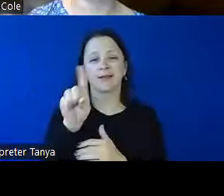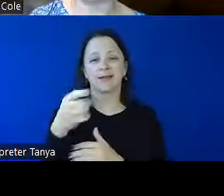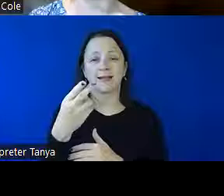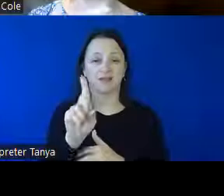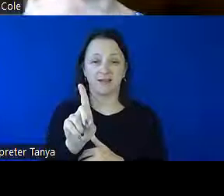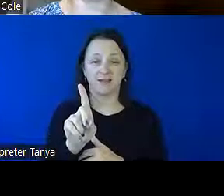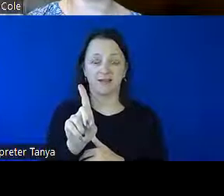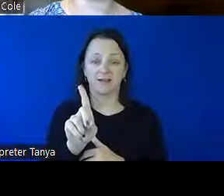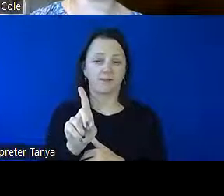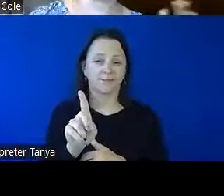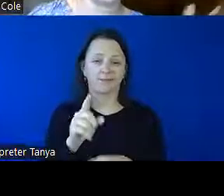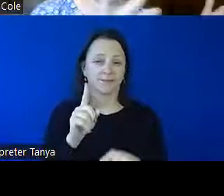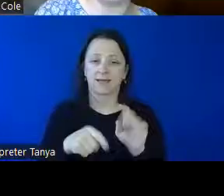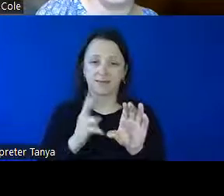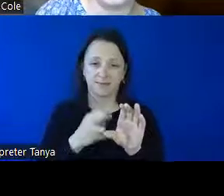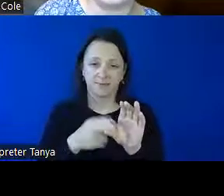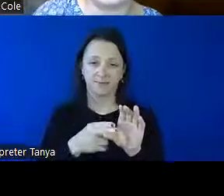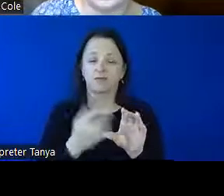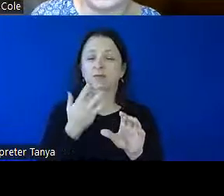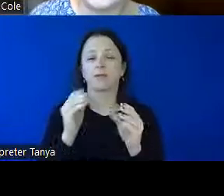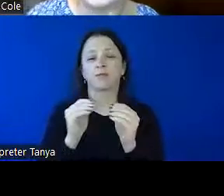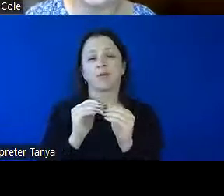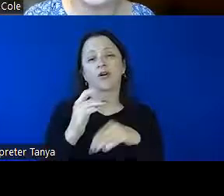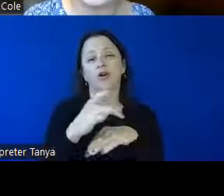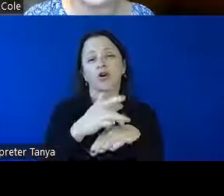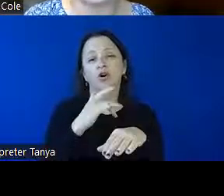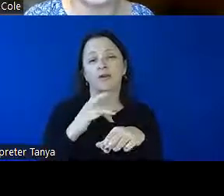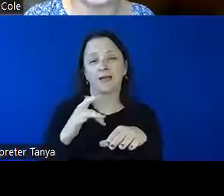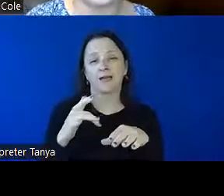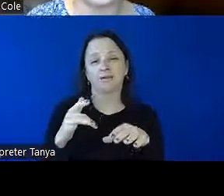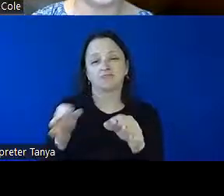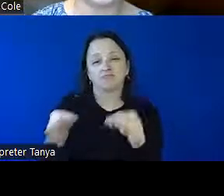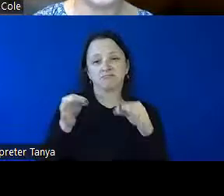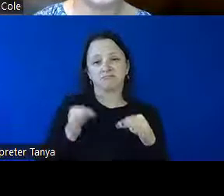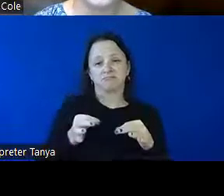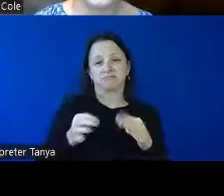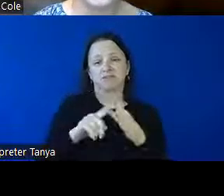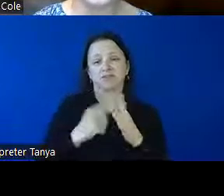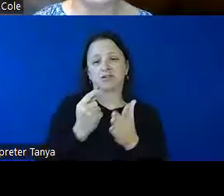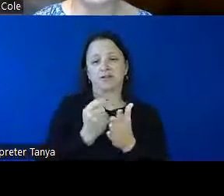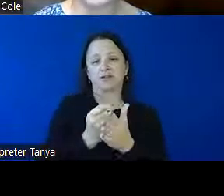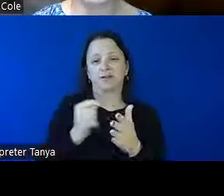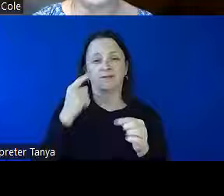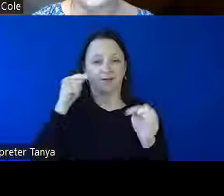So we really want kids who are more early in their attempts at treating ADHD.